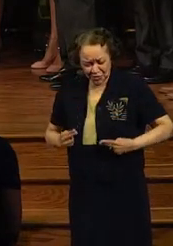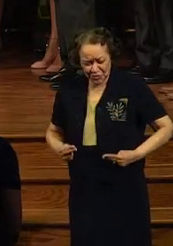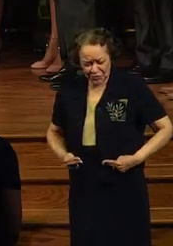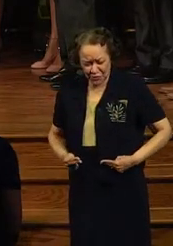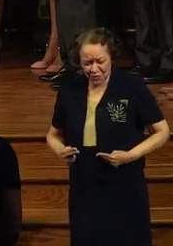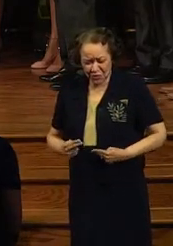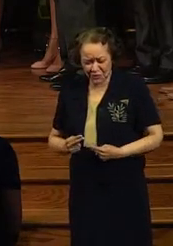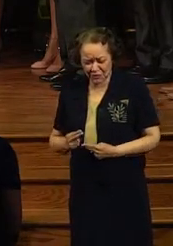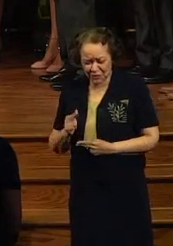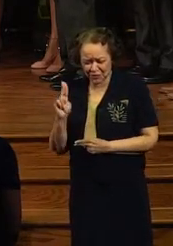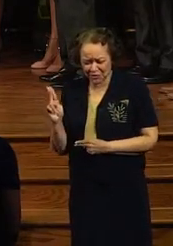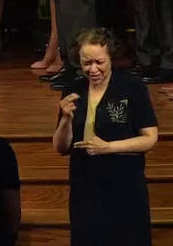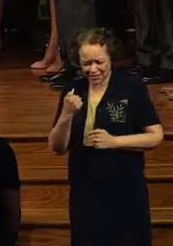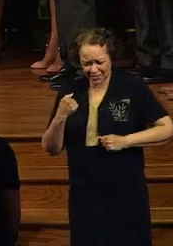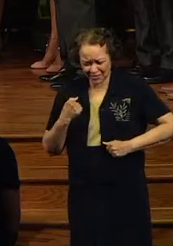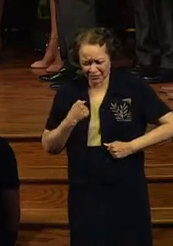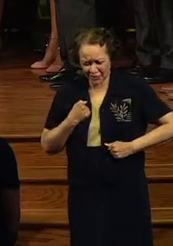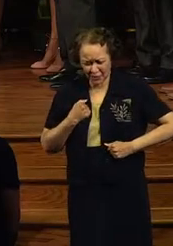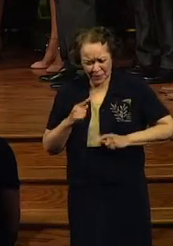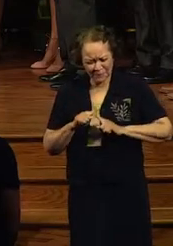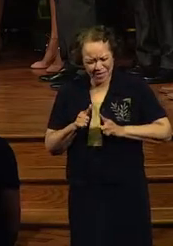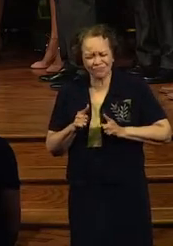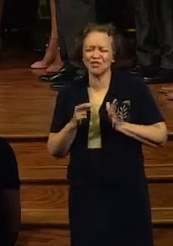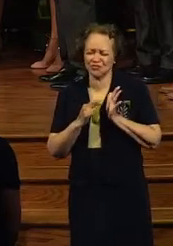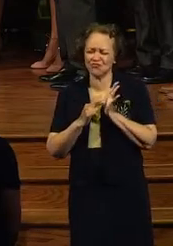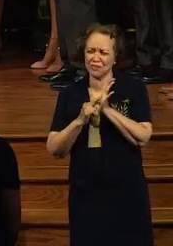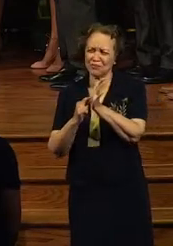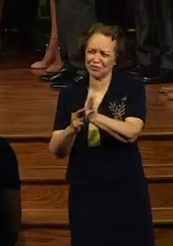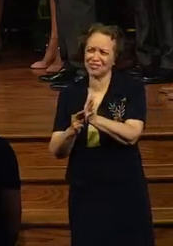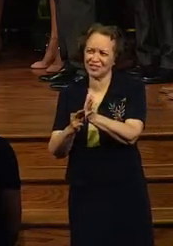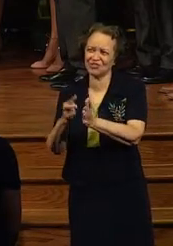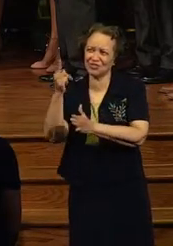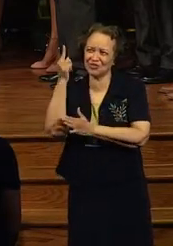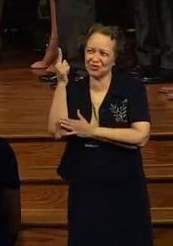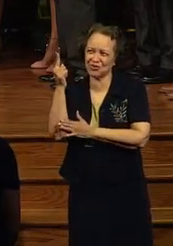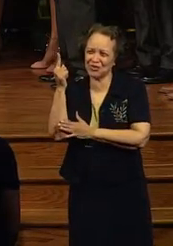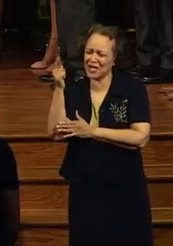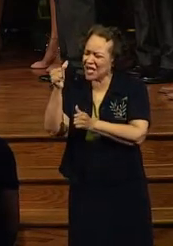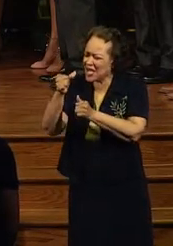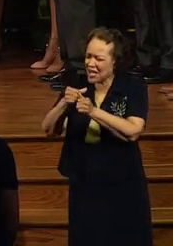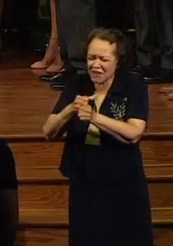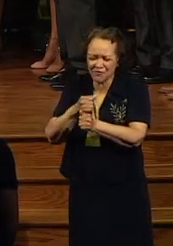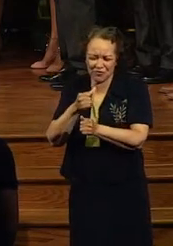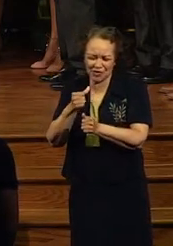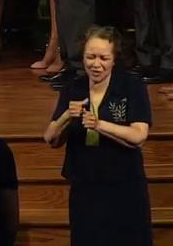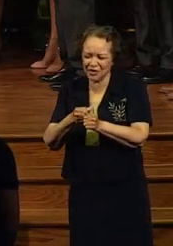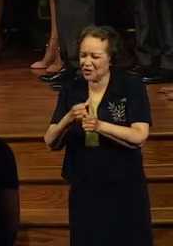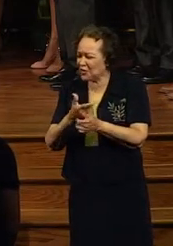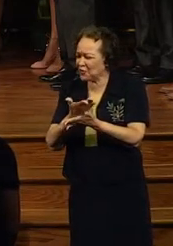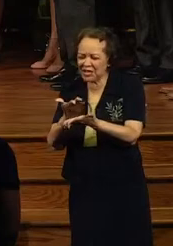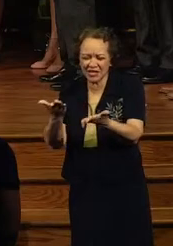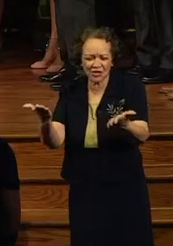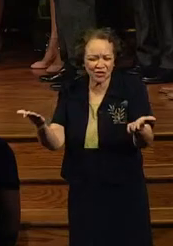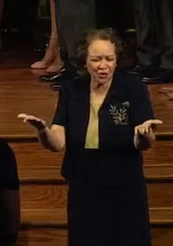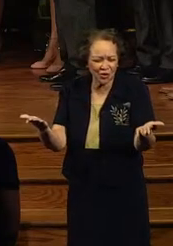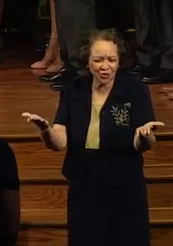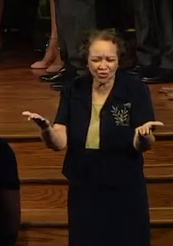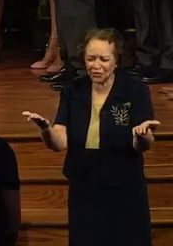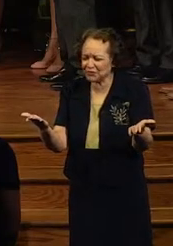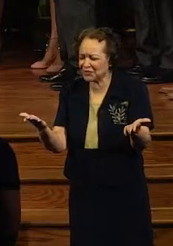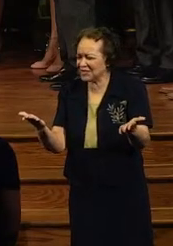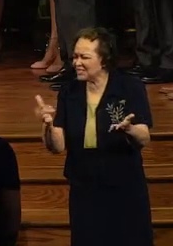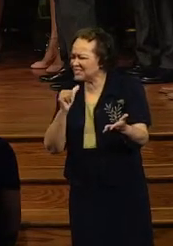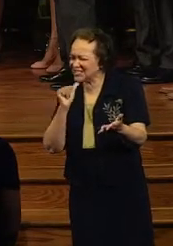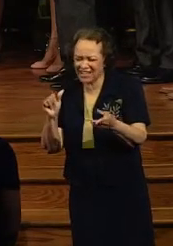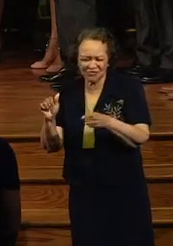my Lord, that he is a representative of you. Father, I pray that everywhere he goes, that it's not the shield, it's not the